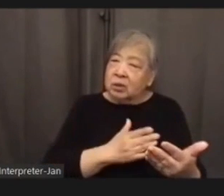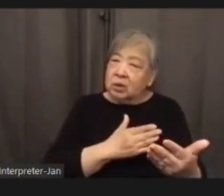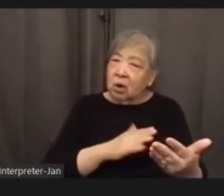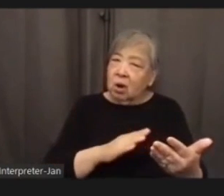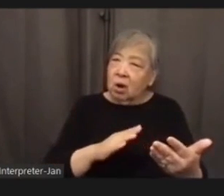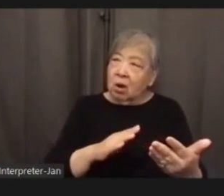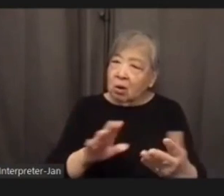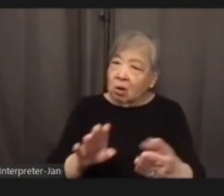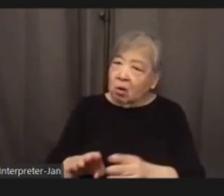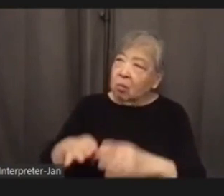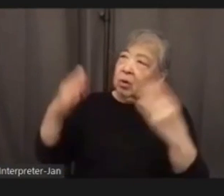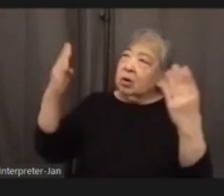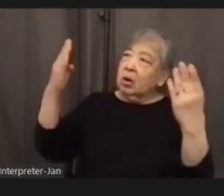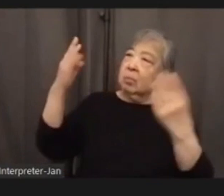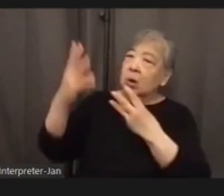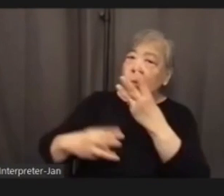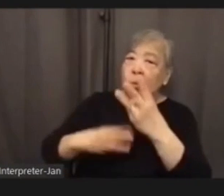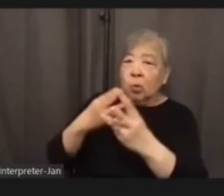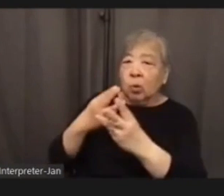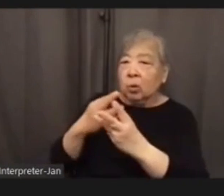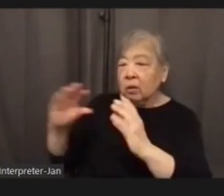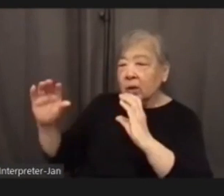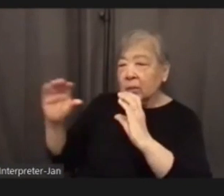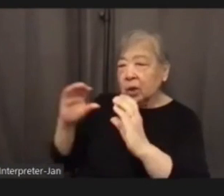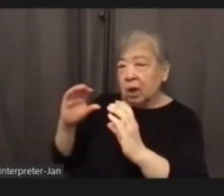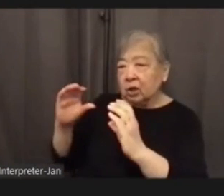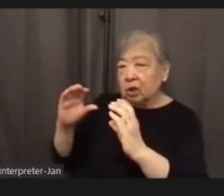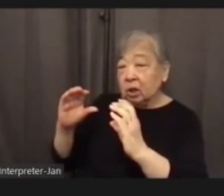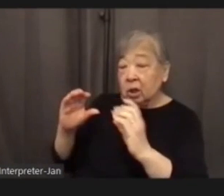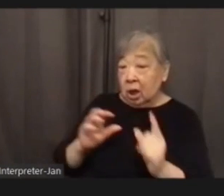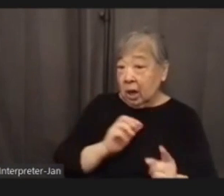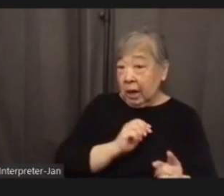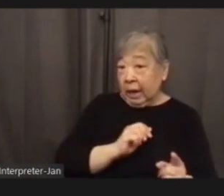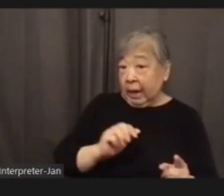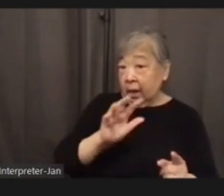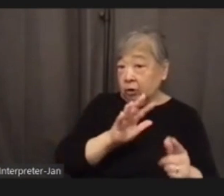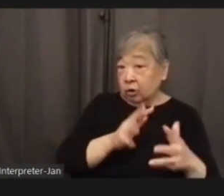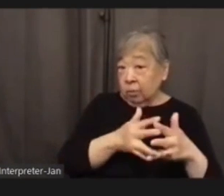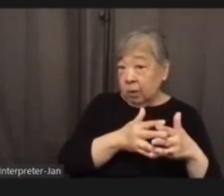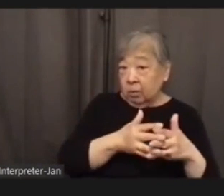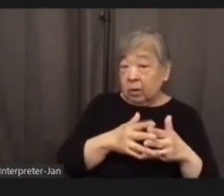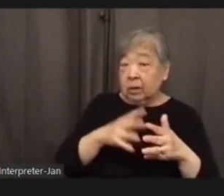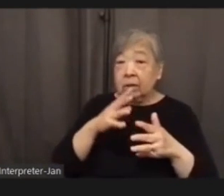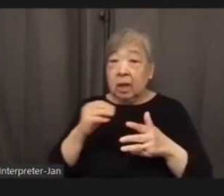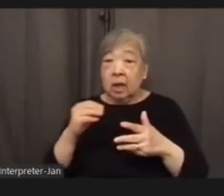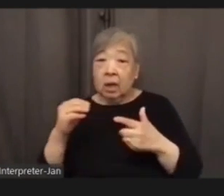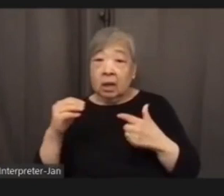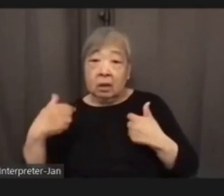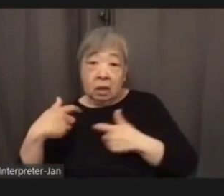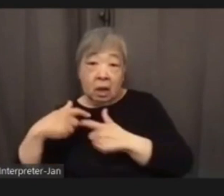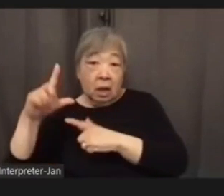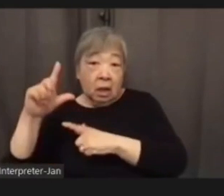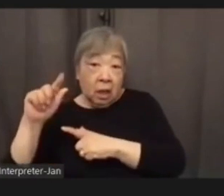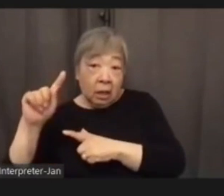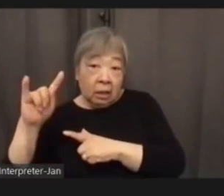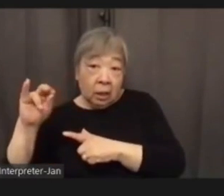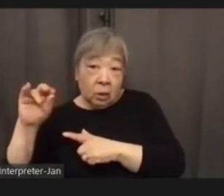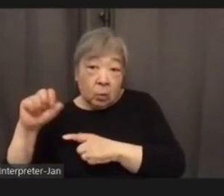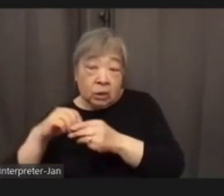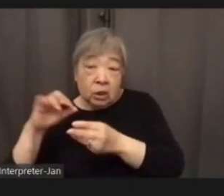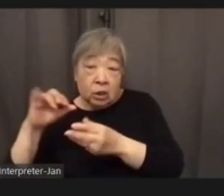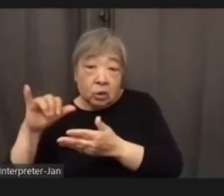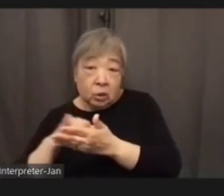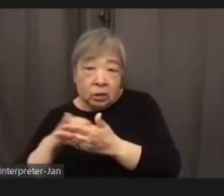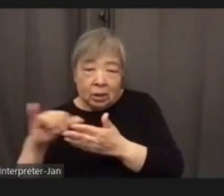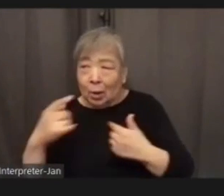world of communication between Asian Americans and Latinos in New York City. Mm. We started doing more gigs